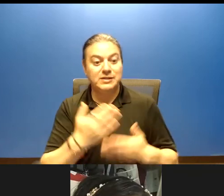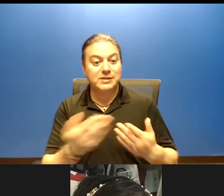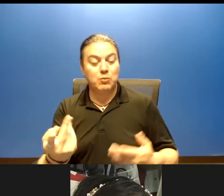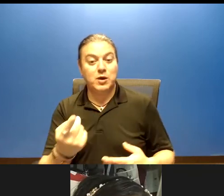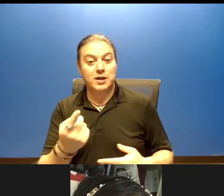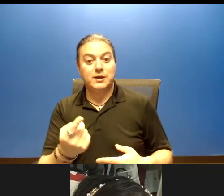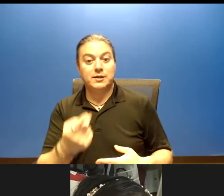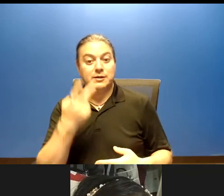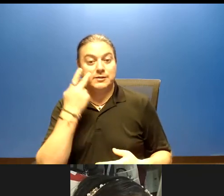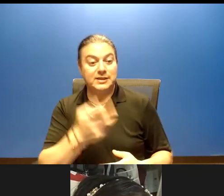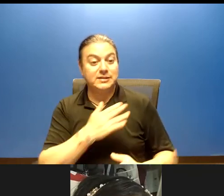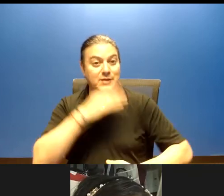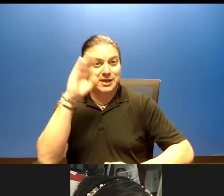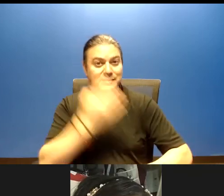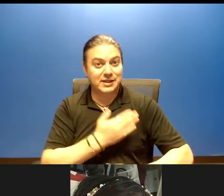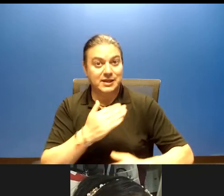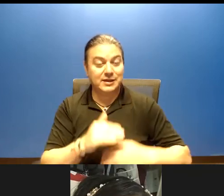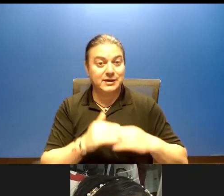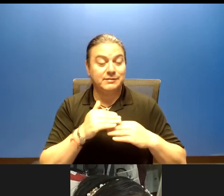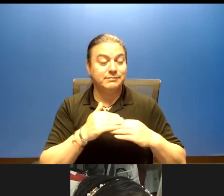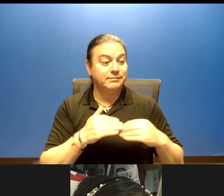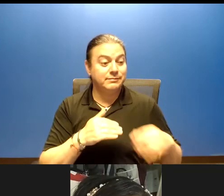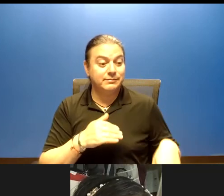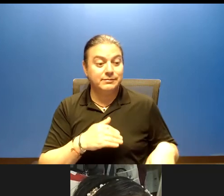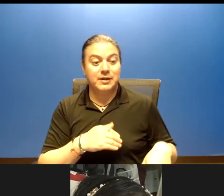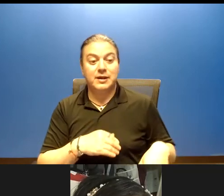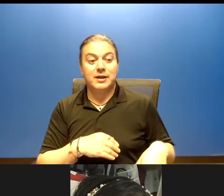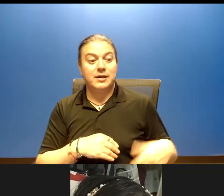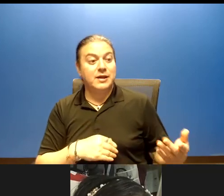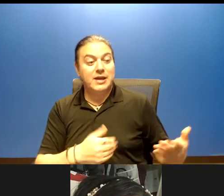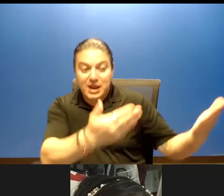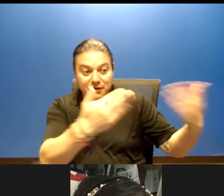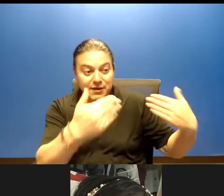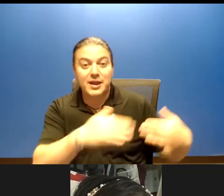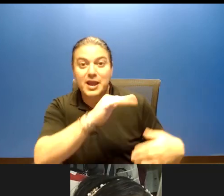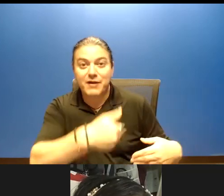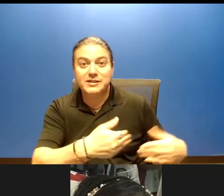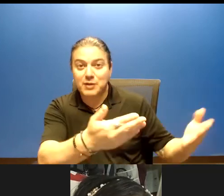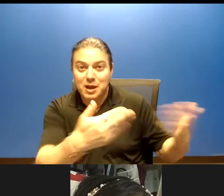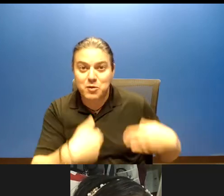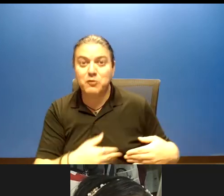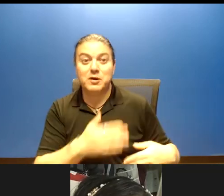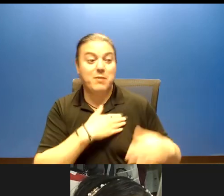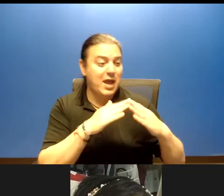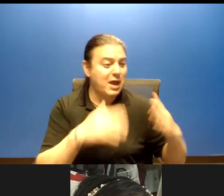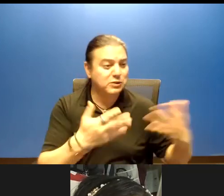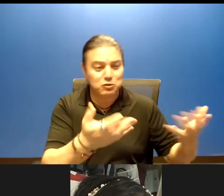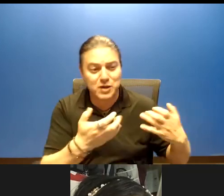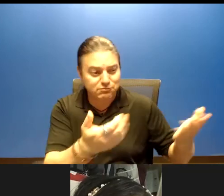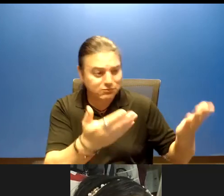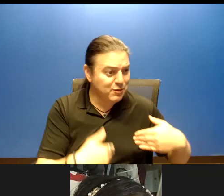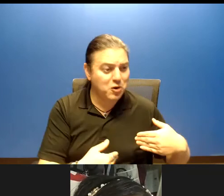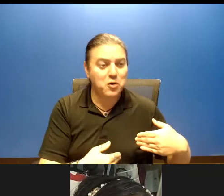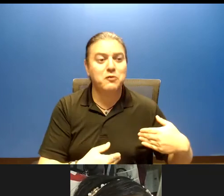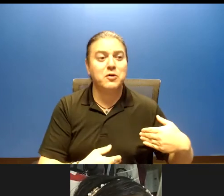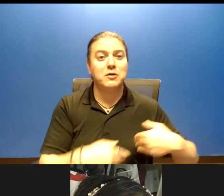says, hey, you want to come over? We're having dinner on Friday. His question needs to be, what can I bring and